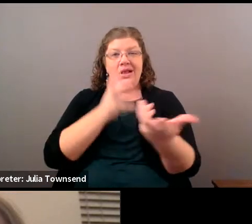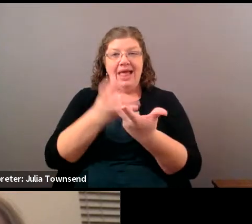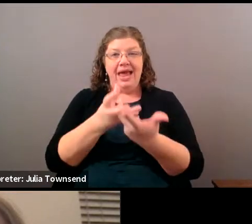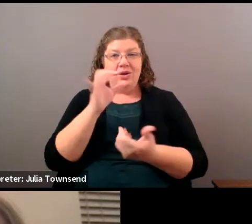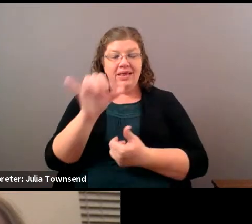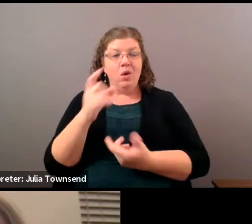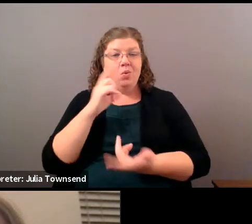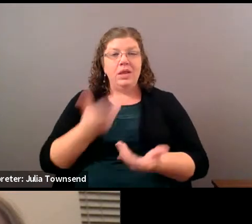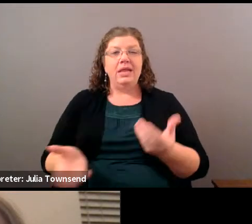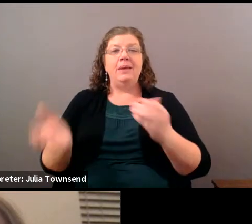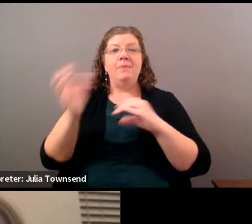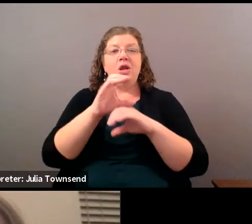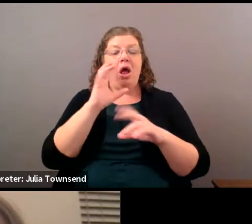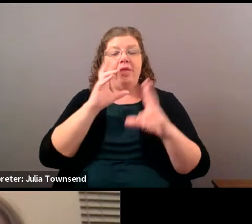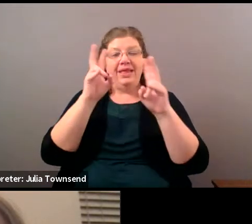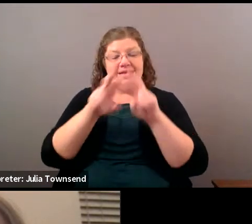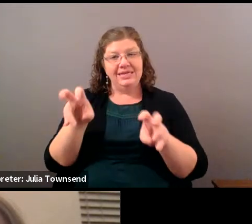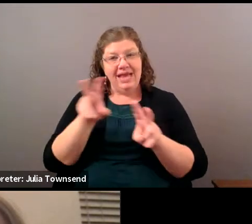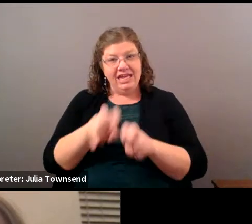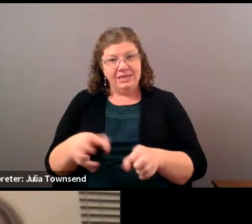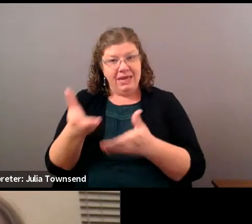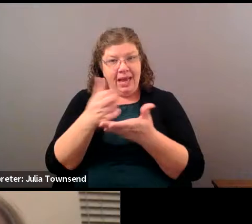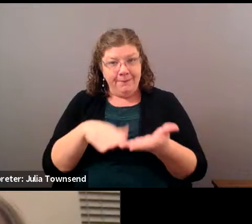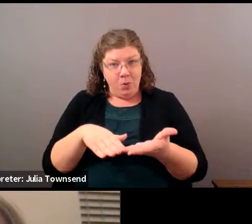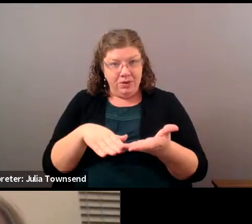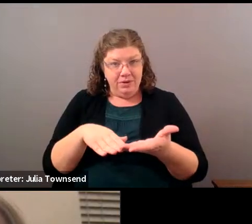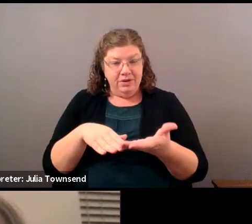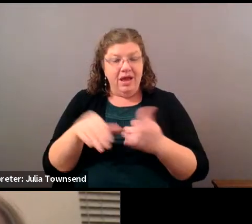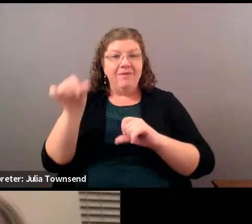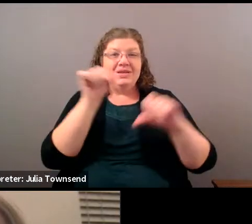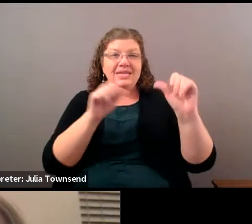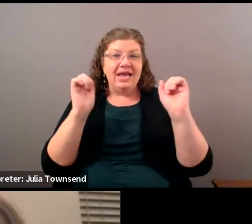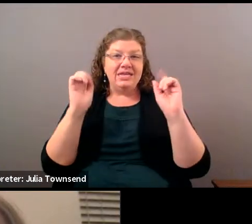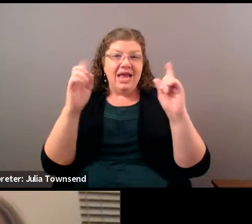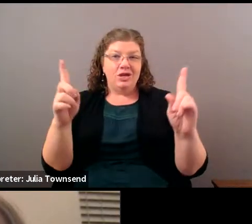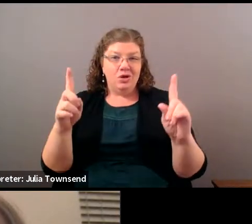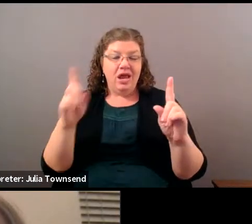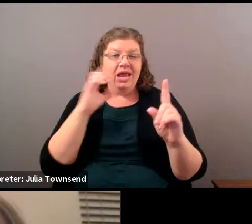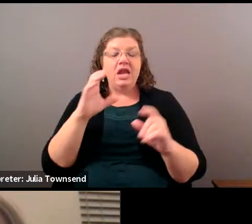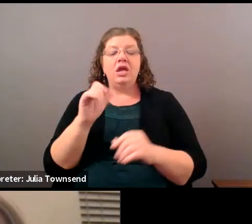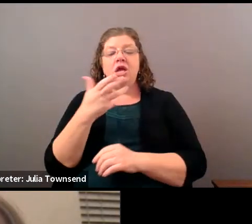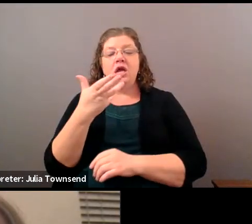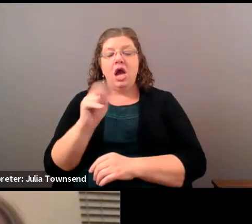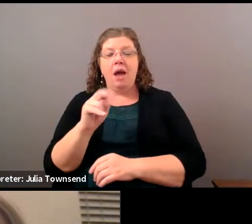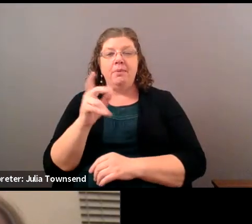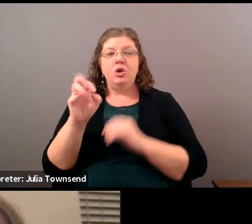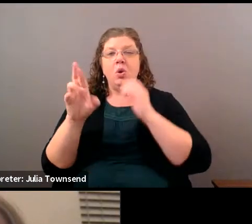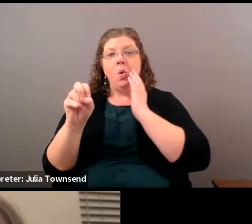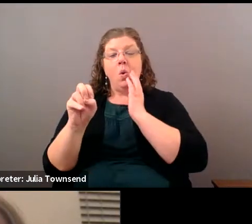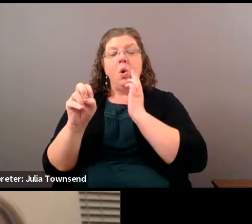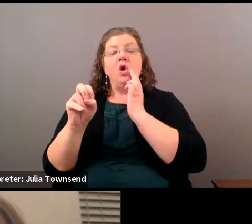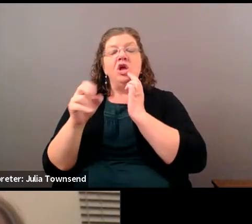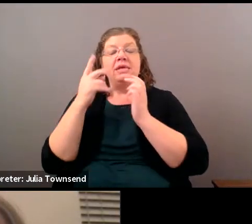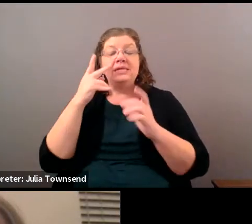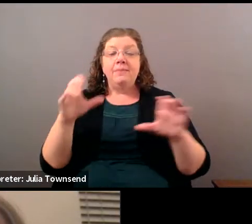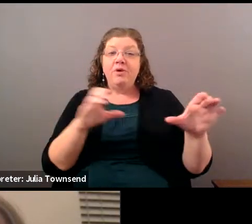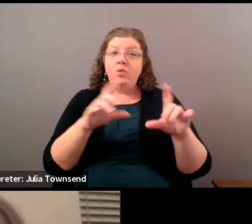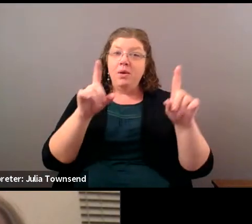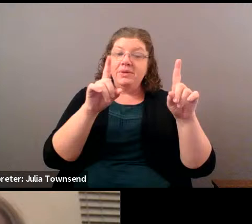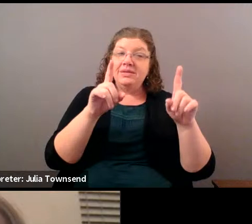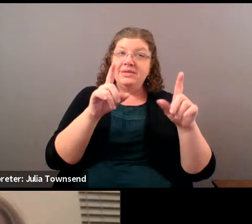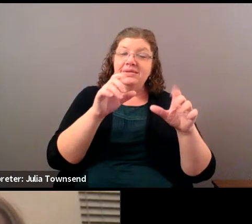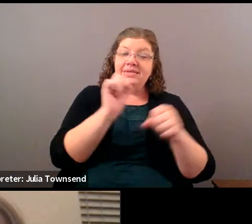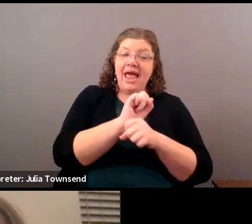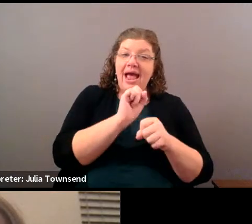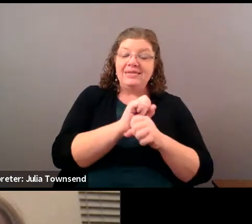on the assessment component of science education in the Common Core era. So when you see performance tasks and cycles of